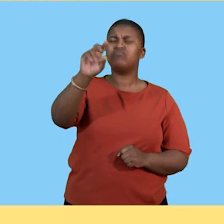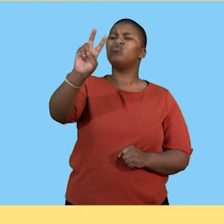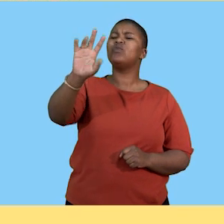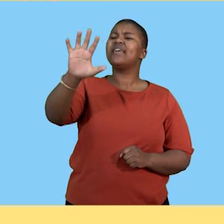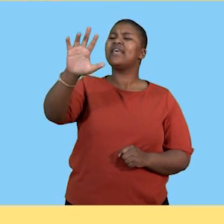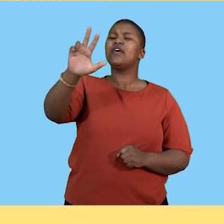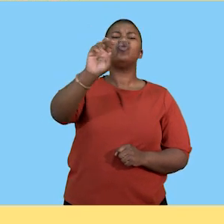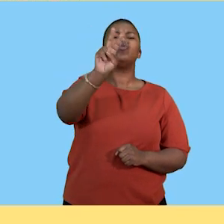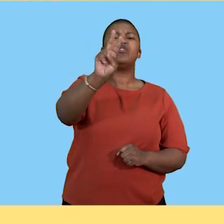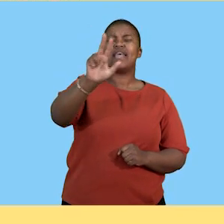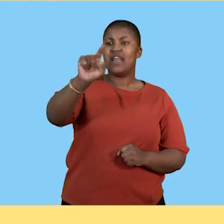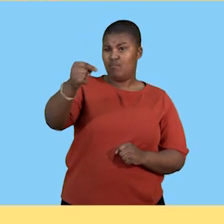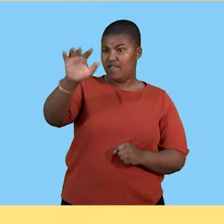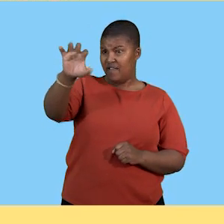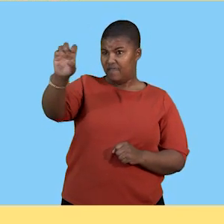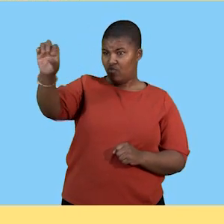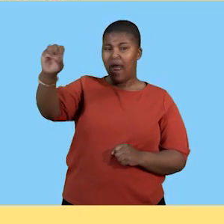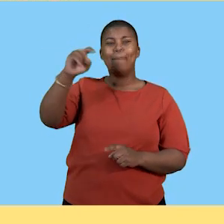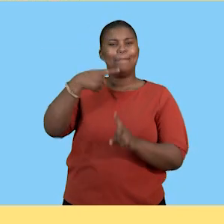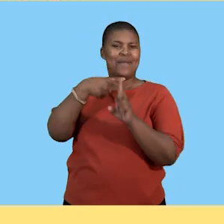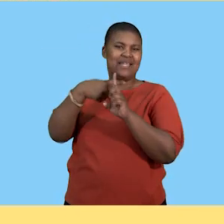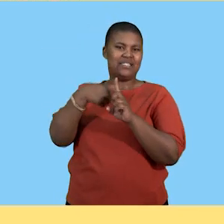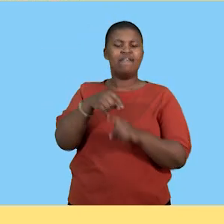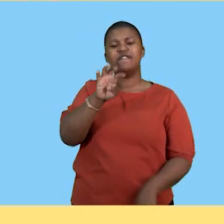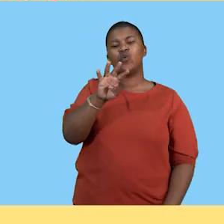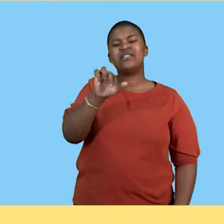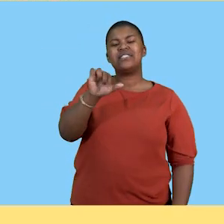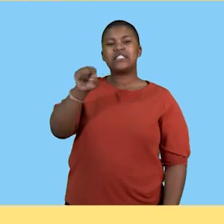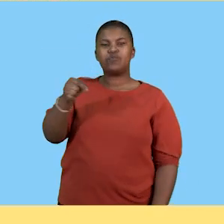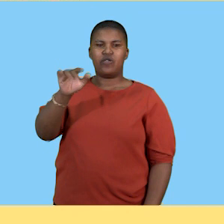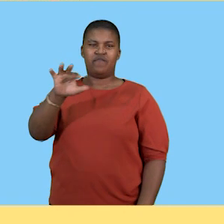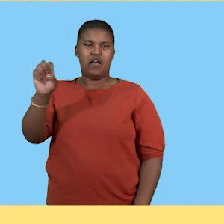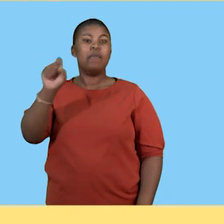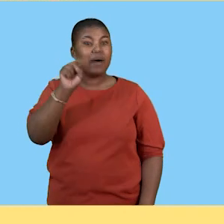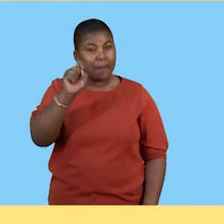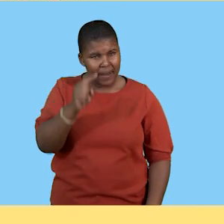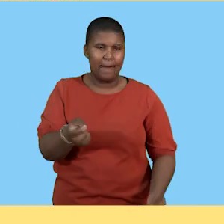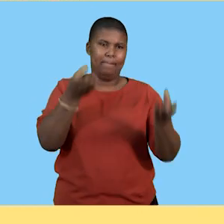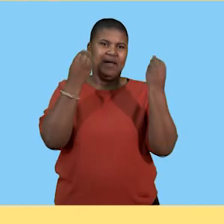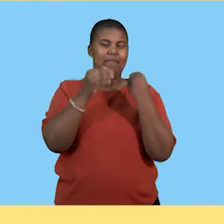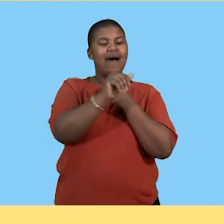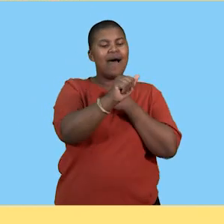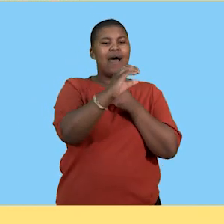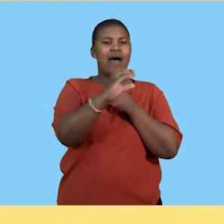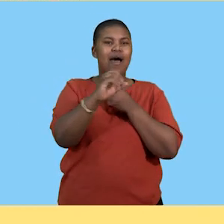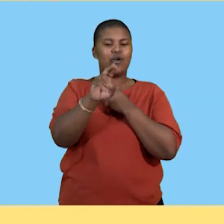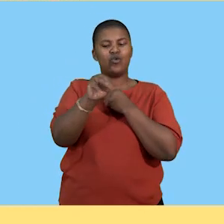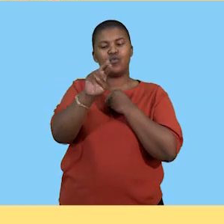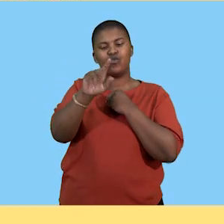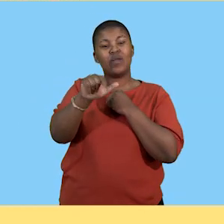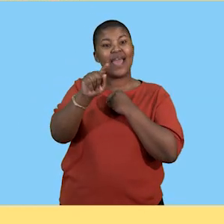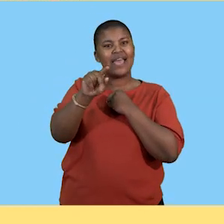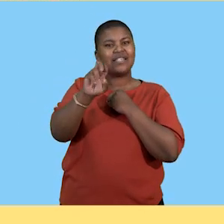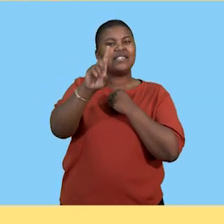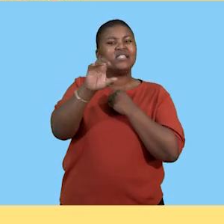28.5, plus your depreciation here, 46.5. That is how you have your accumulated depreciation, which is